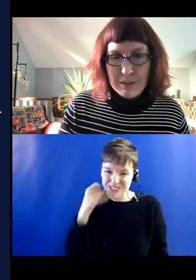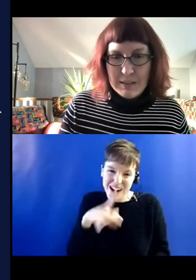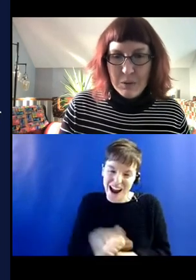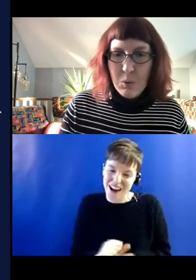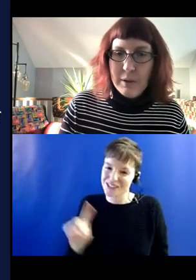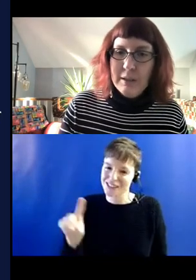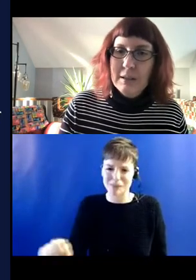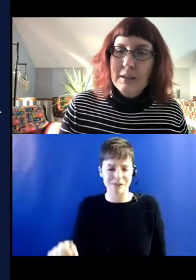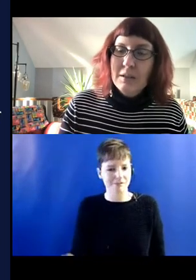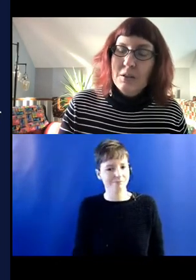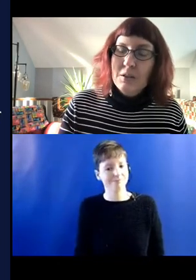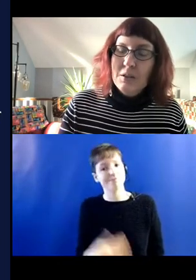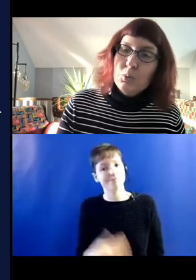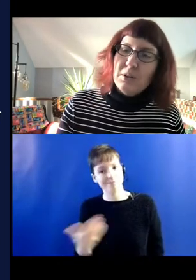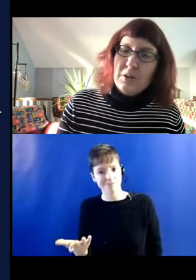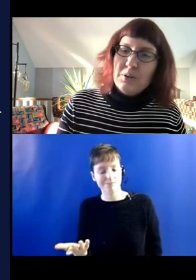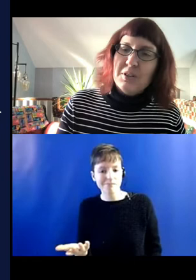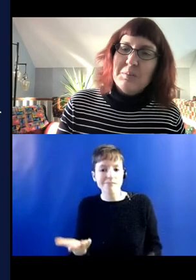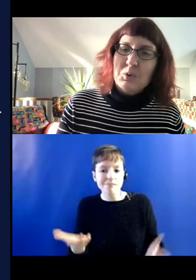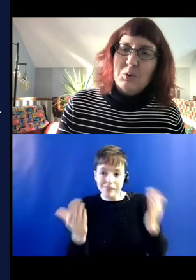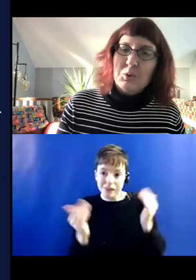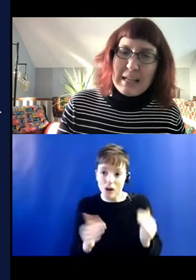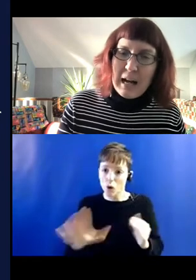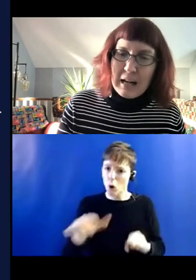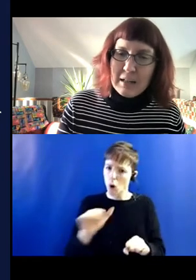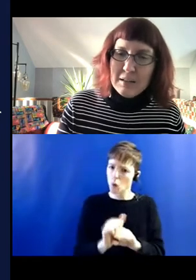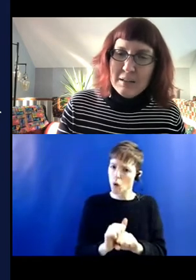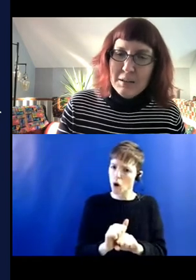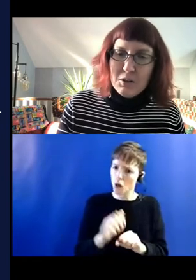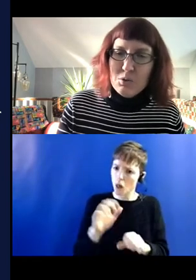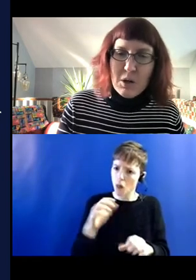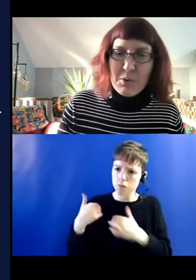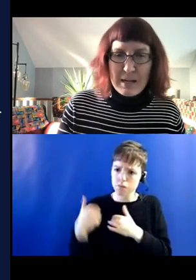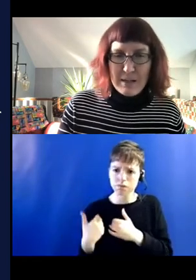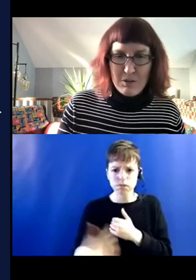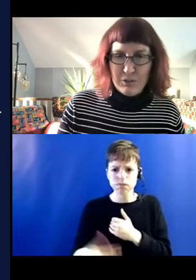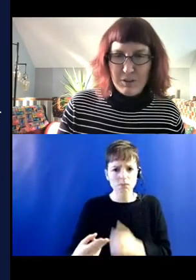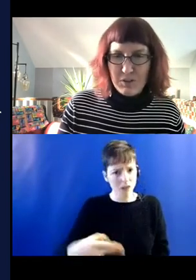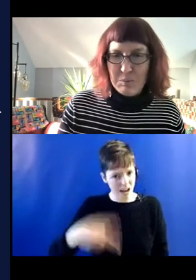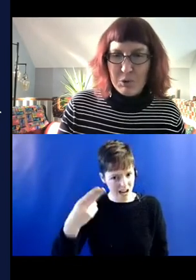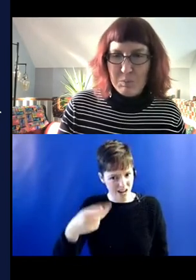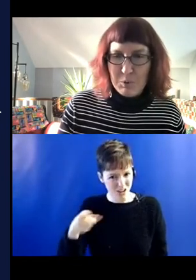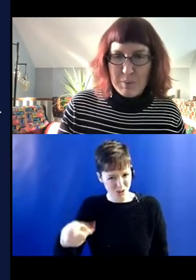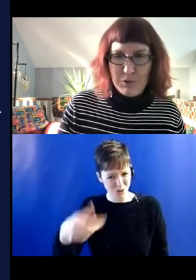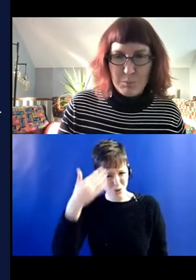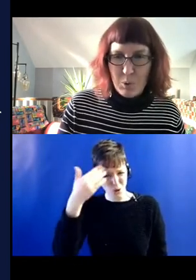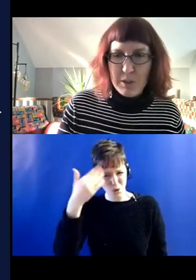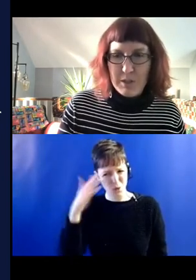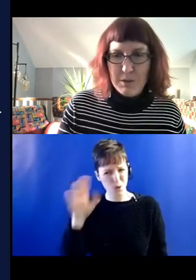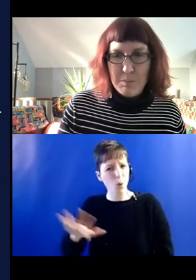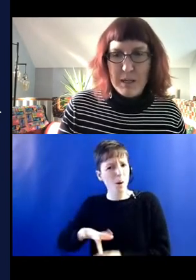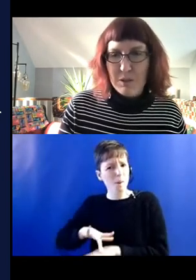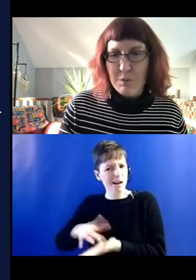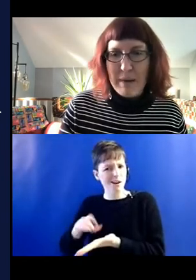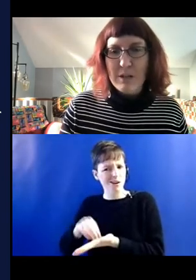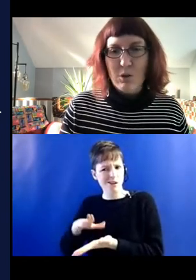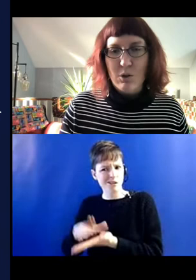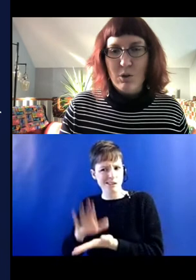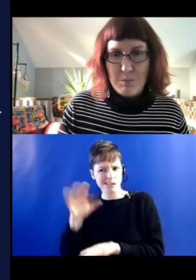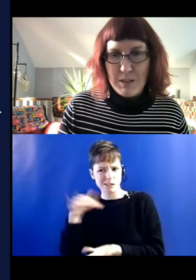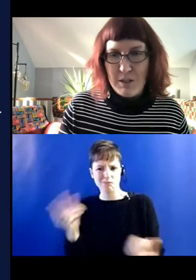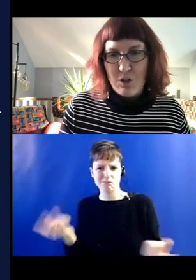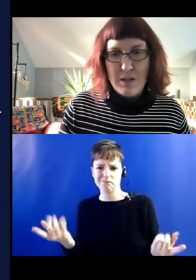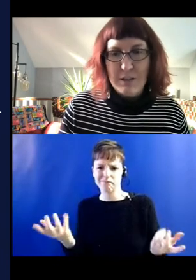disabled. Or your workload seems really high. You know that doesn't seem to be supported by your